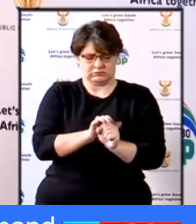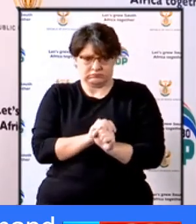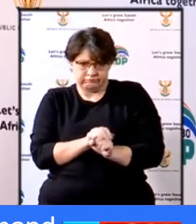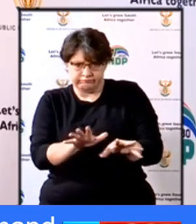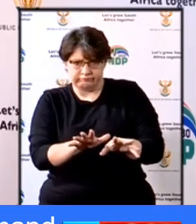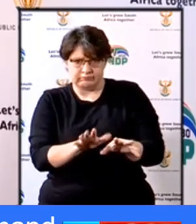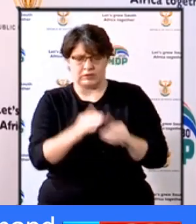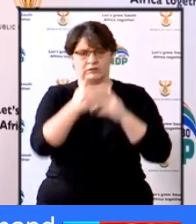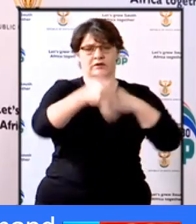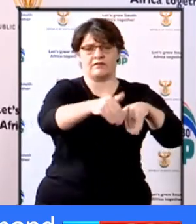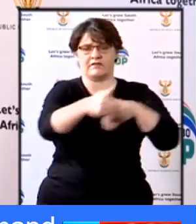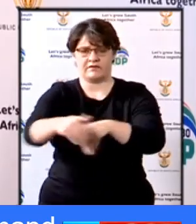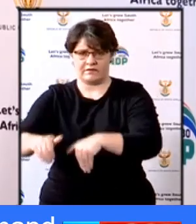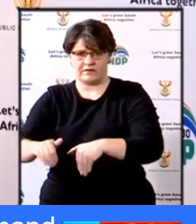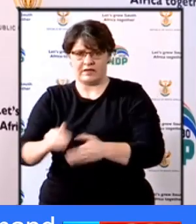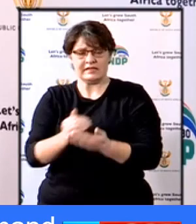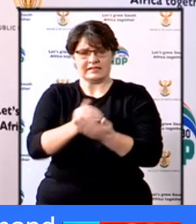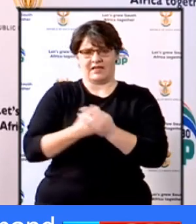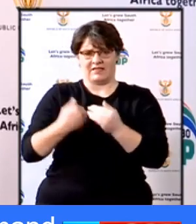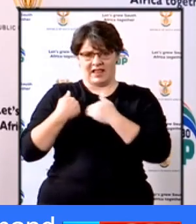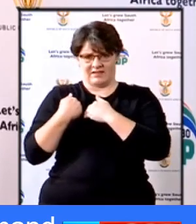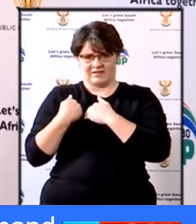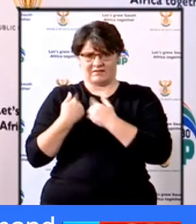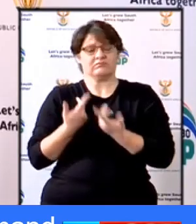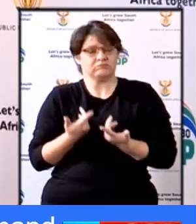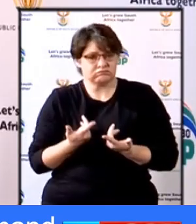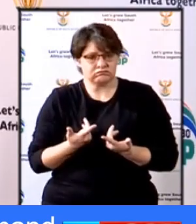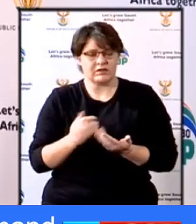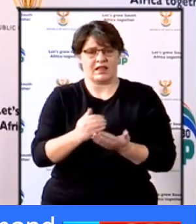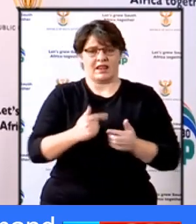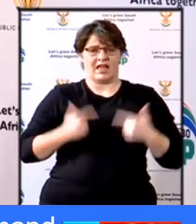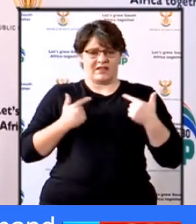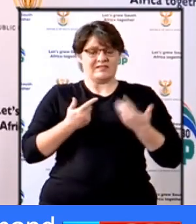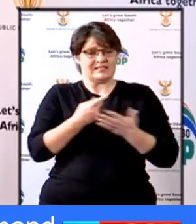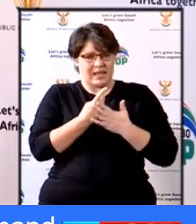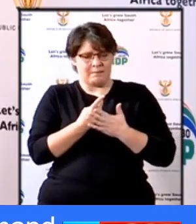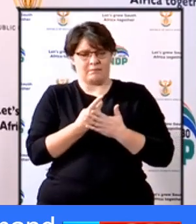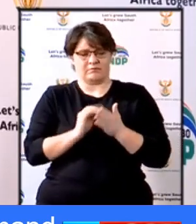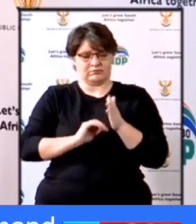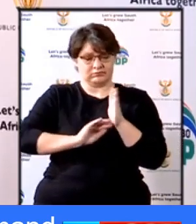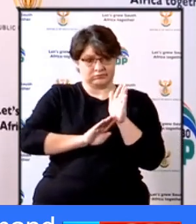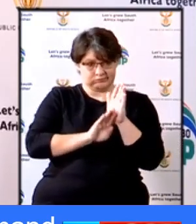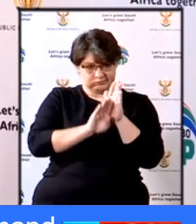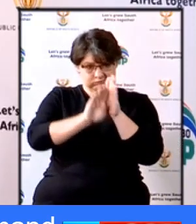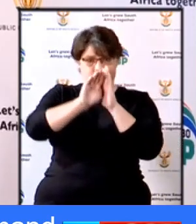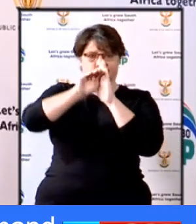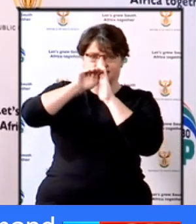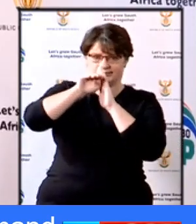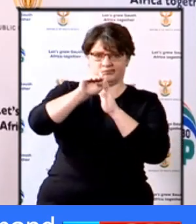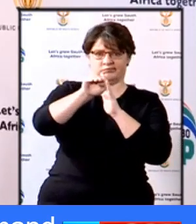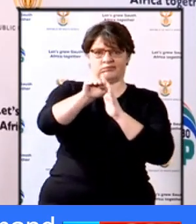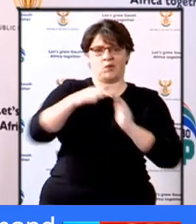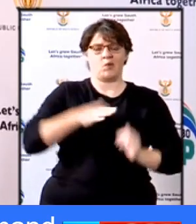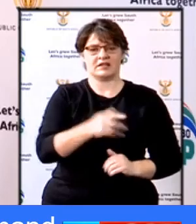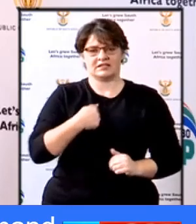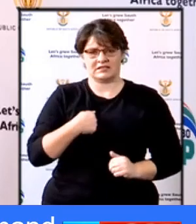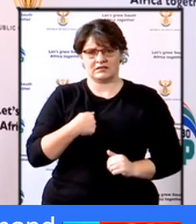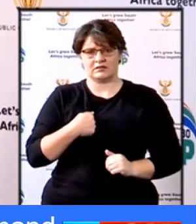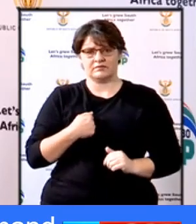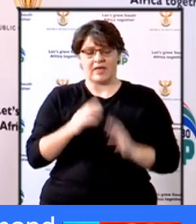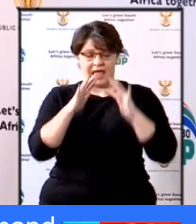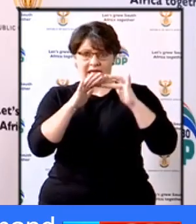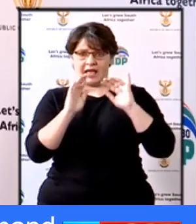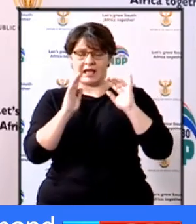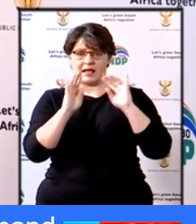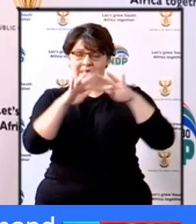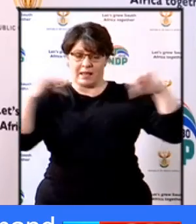virus and save lives and try and flatten the curve. These measures have been coordinated by Cabinet